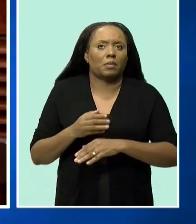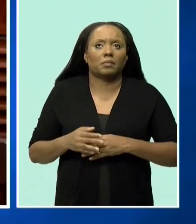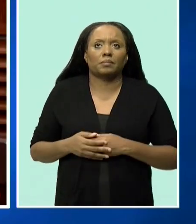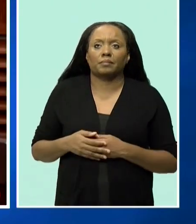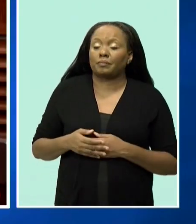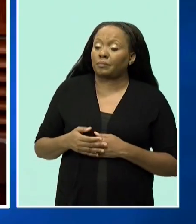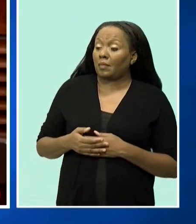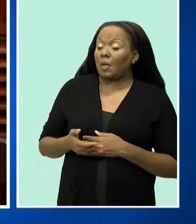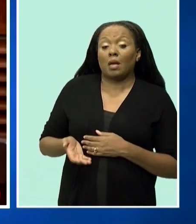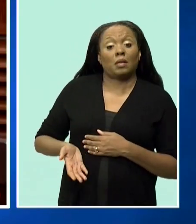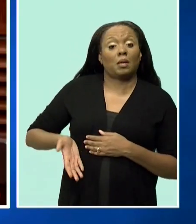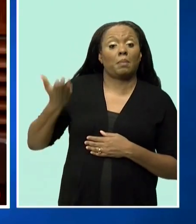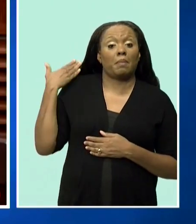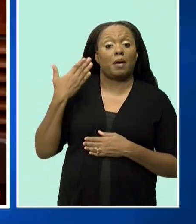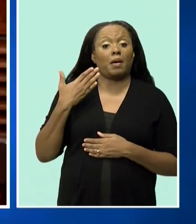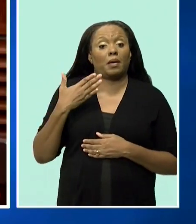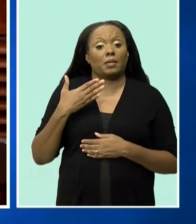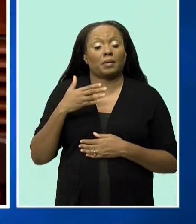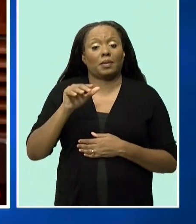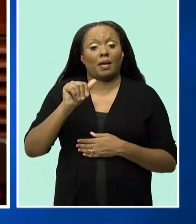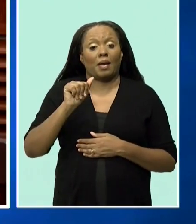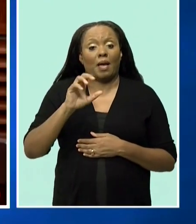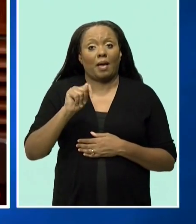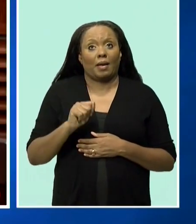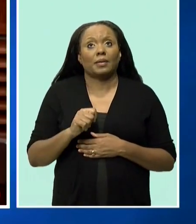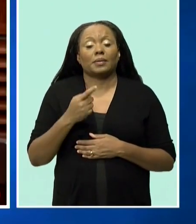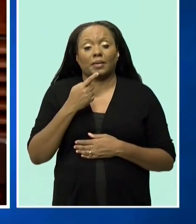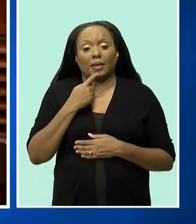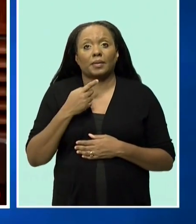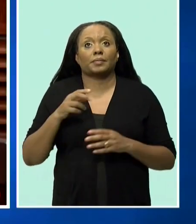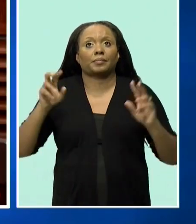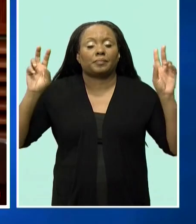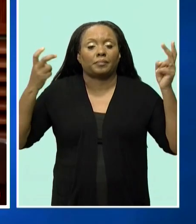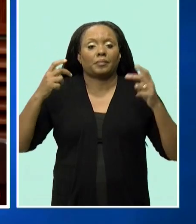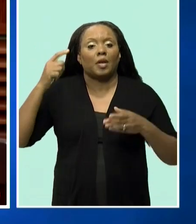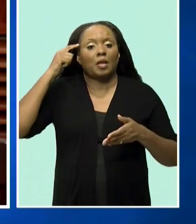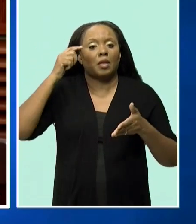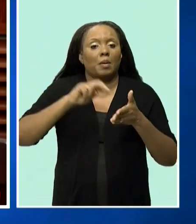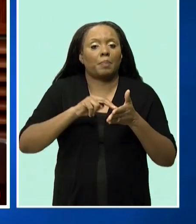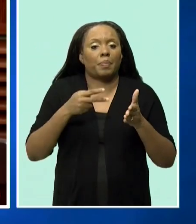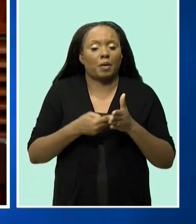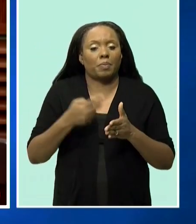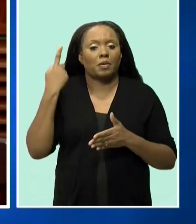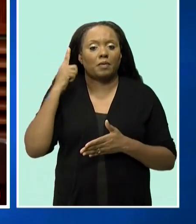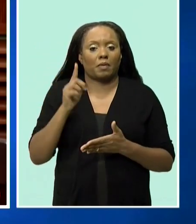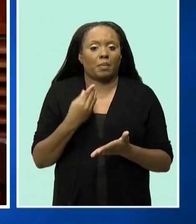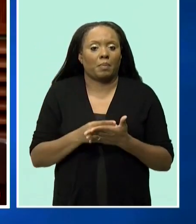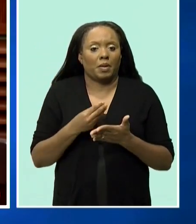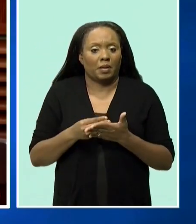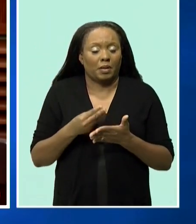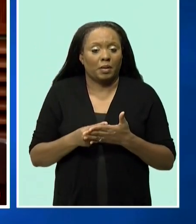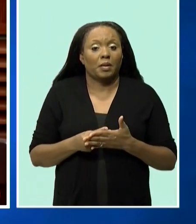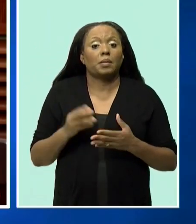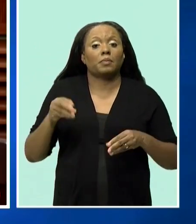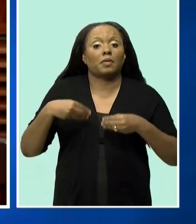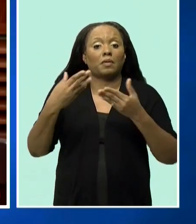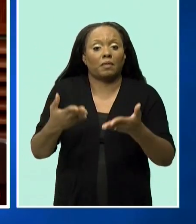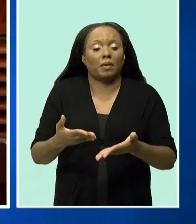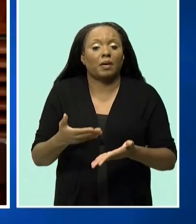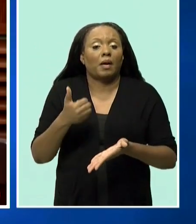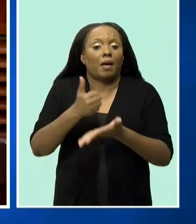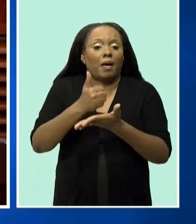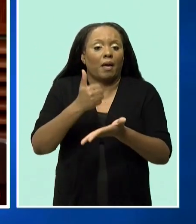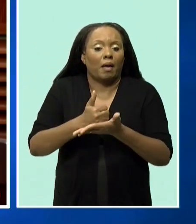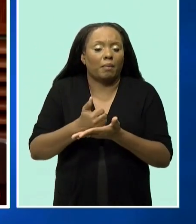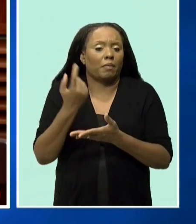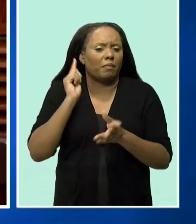act said the purpose of the fund, the previous the purpose of the fund is to provide financial aid to